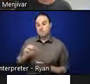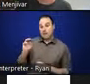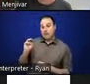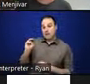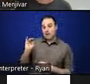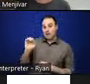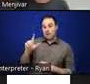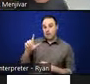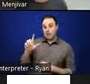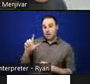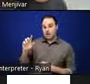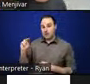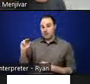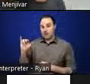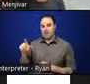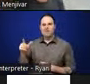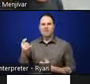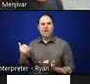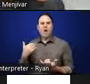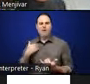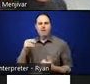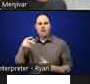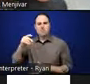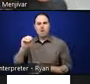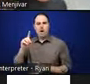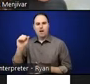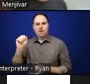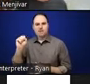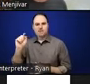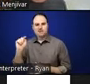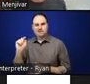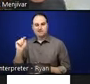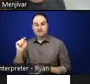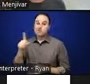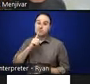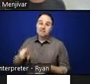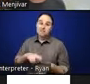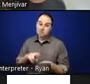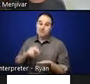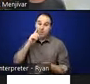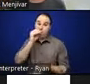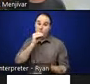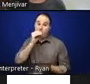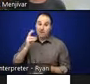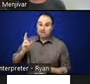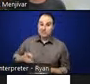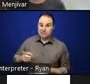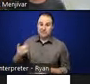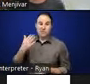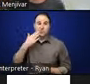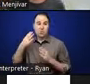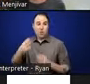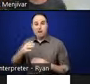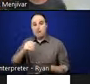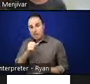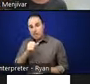podcast. And I think that podcast is a very normal outlet for many oral histories that a lot of us are seeing these days. And so